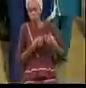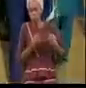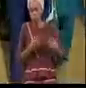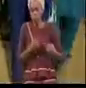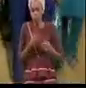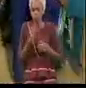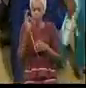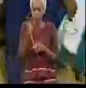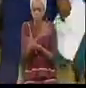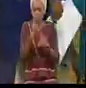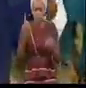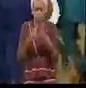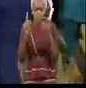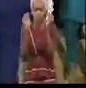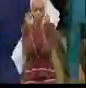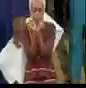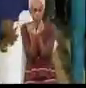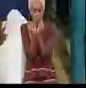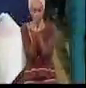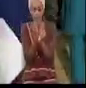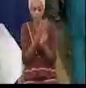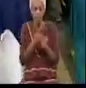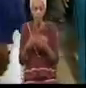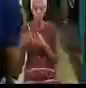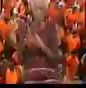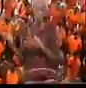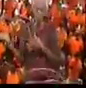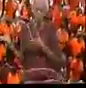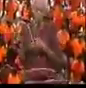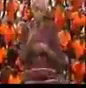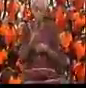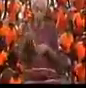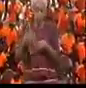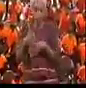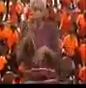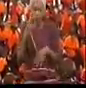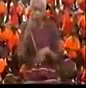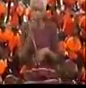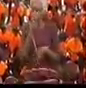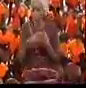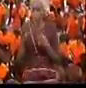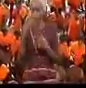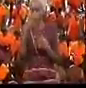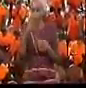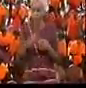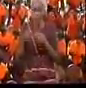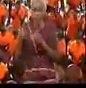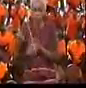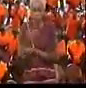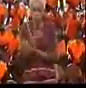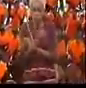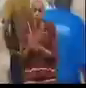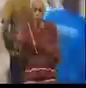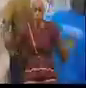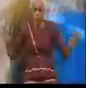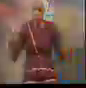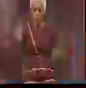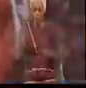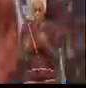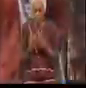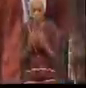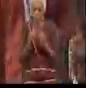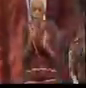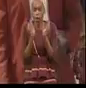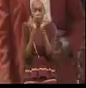preach deliverance to the captives, and recovering of sight to the blind, to set at liberty them that are